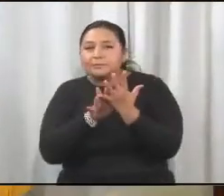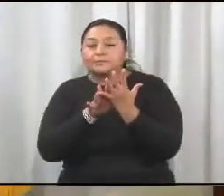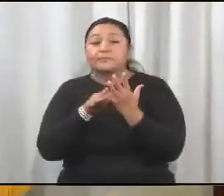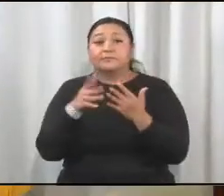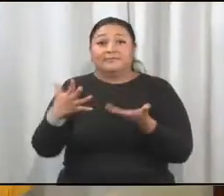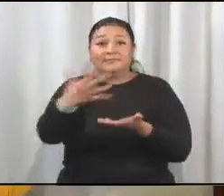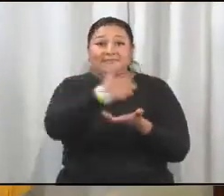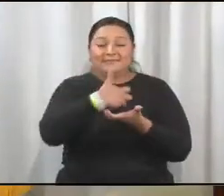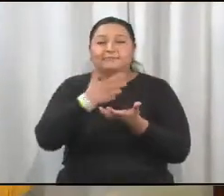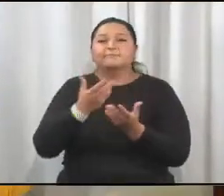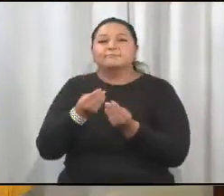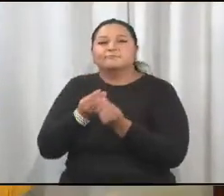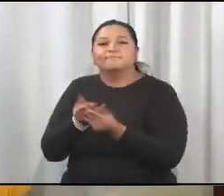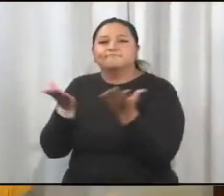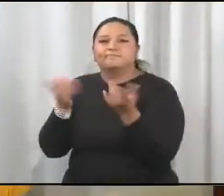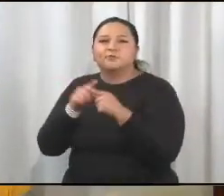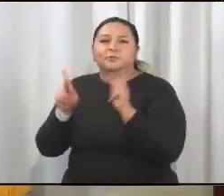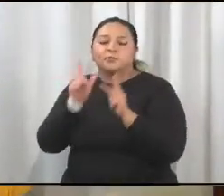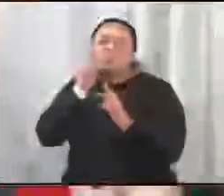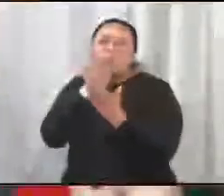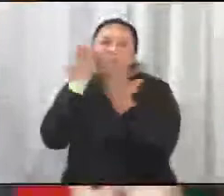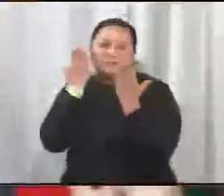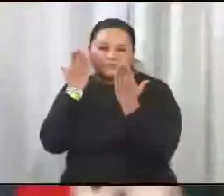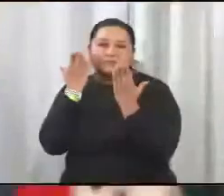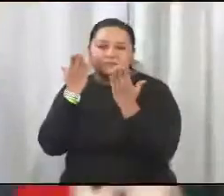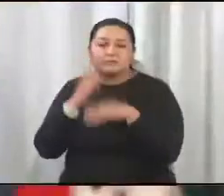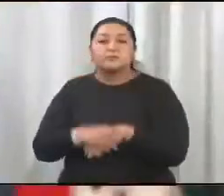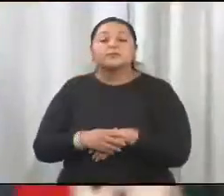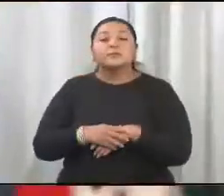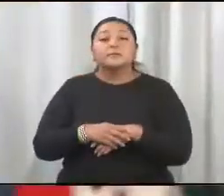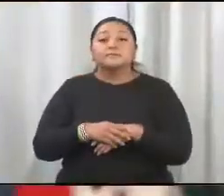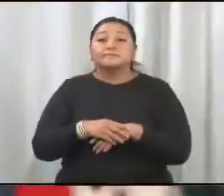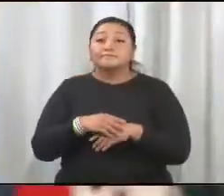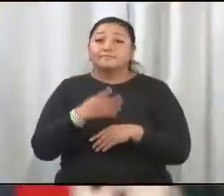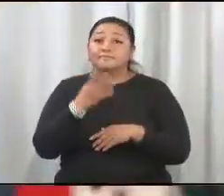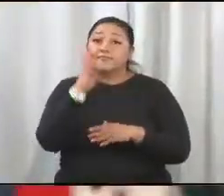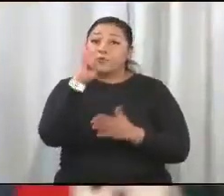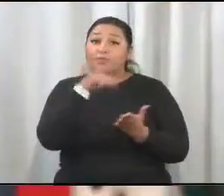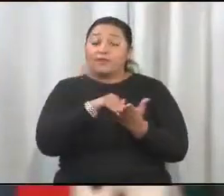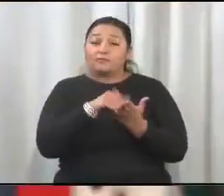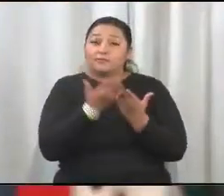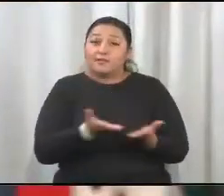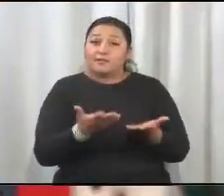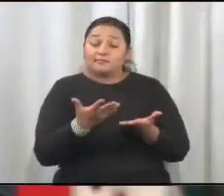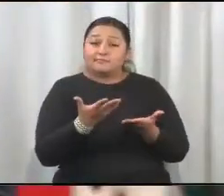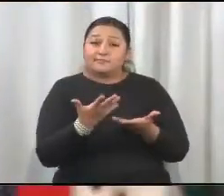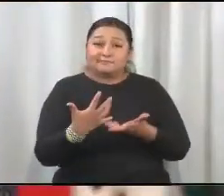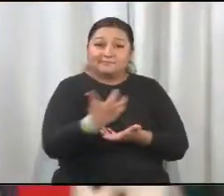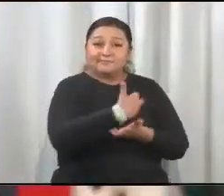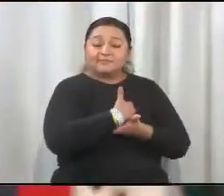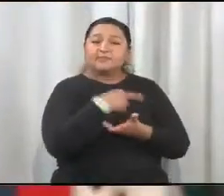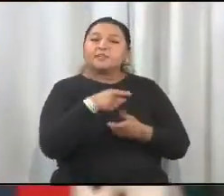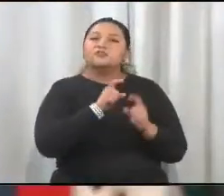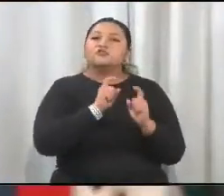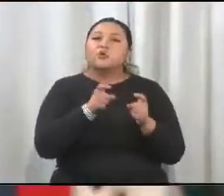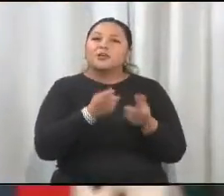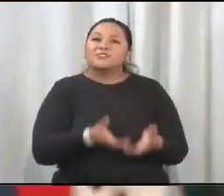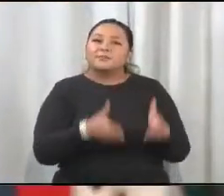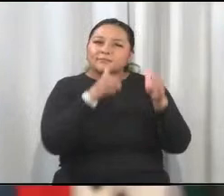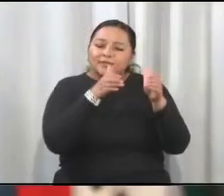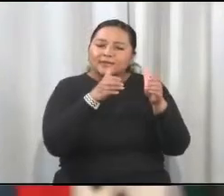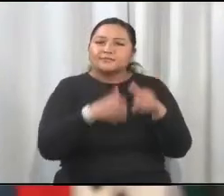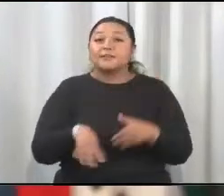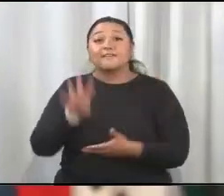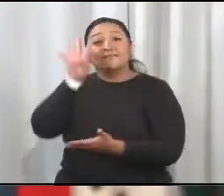experiencing homelessness in our city. This includes more than 4,000 items donated through our donation bins and more than 4,000 items